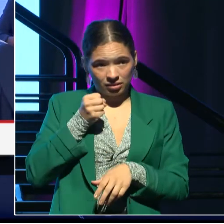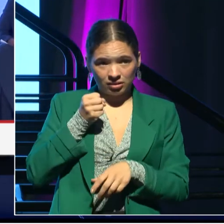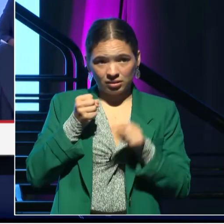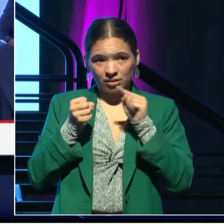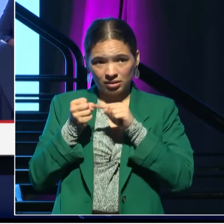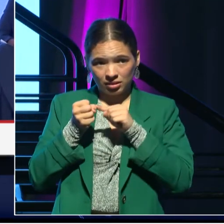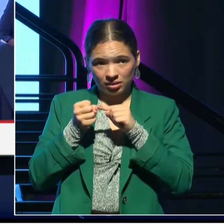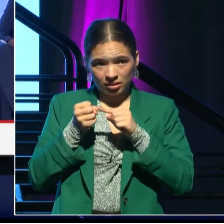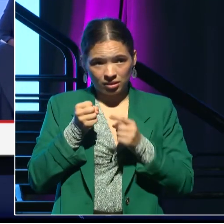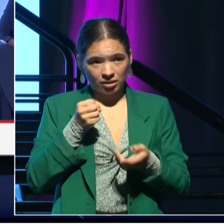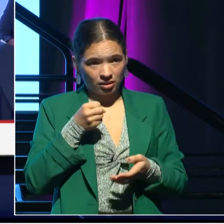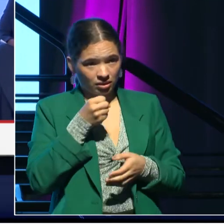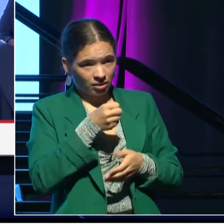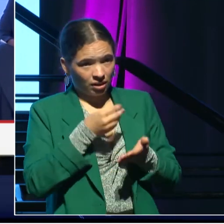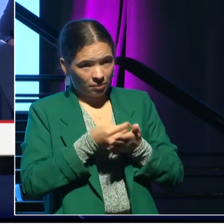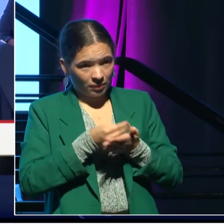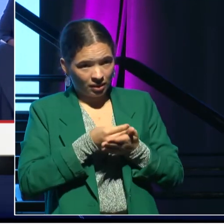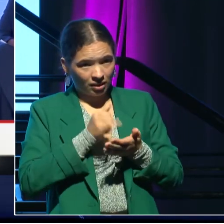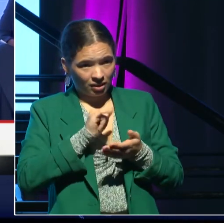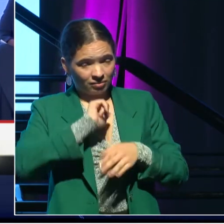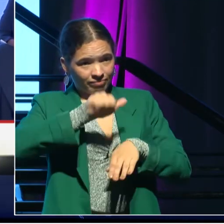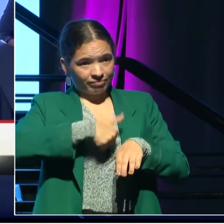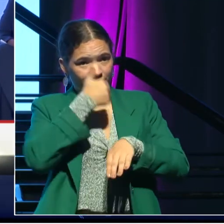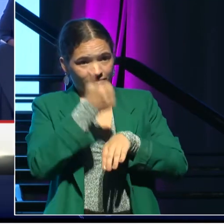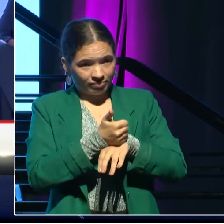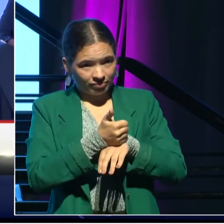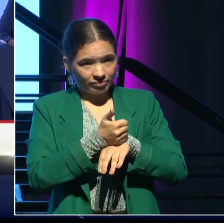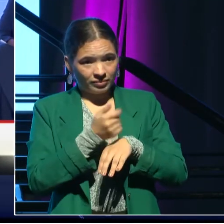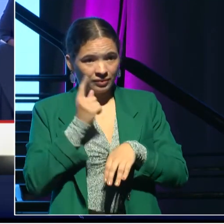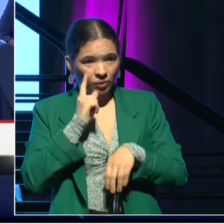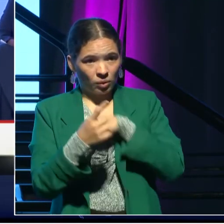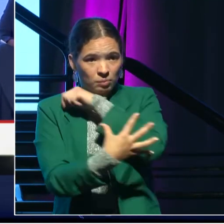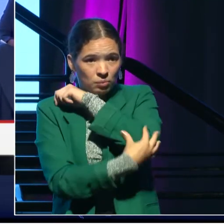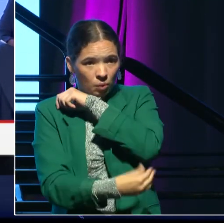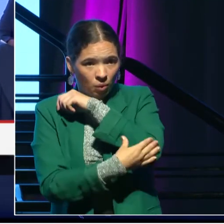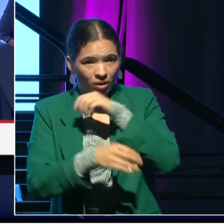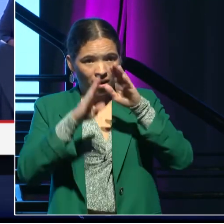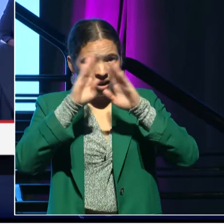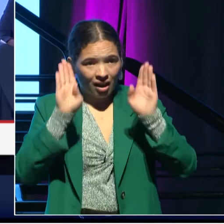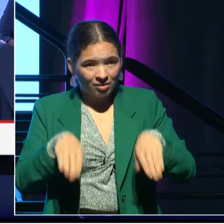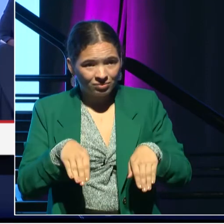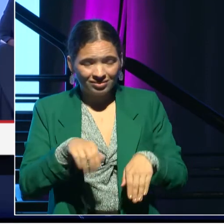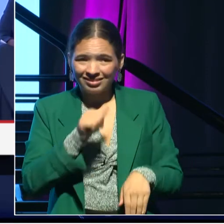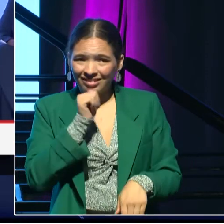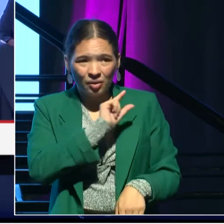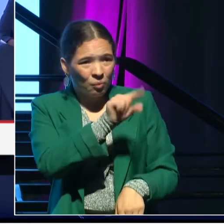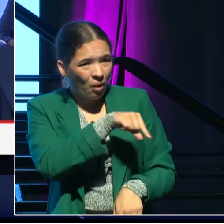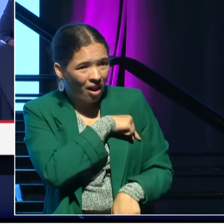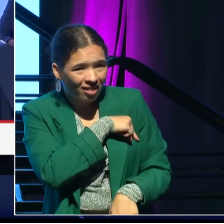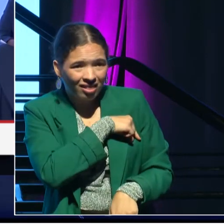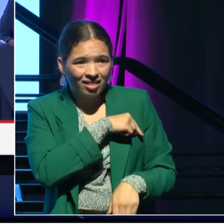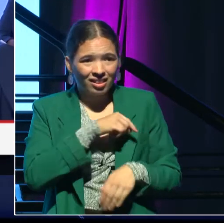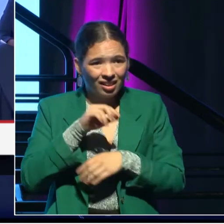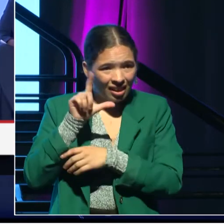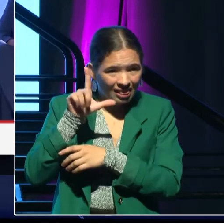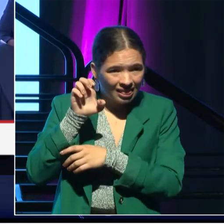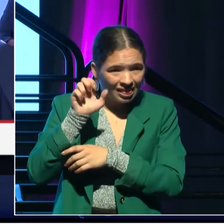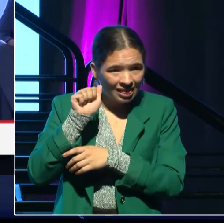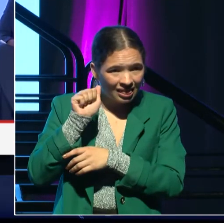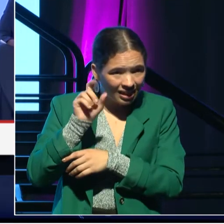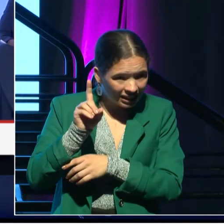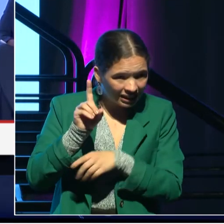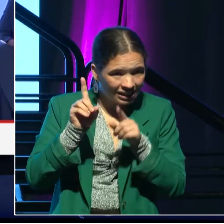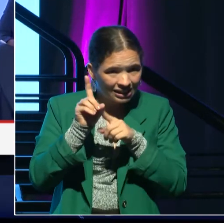poor housing. We have older housing that's not quality, more likely to have lead. Children that are born with lead poisoning or exposed to